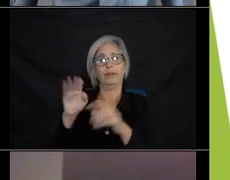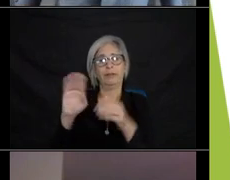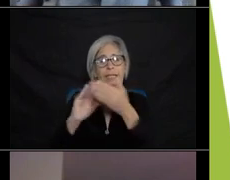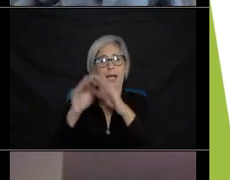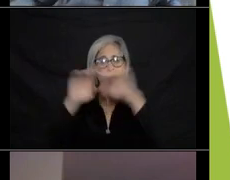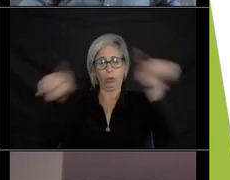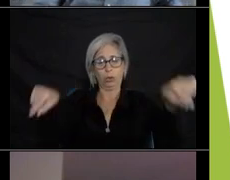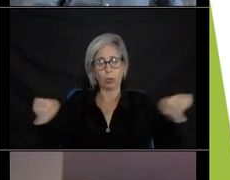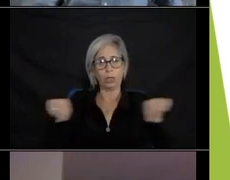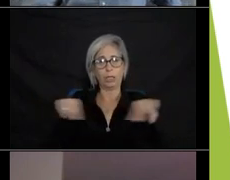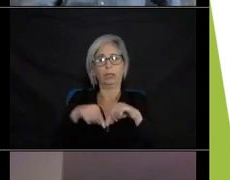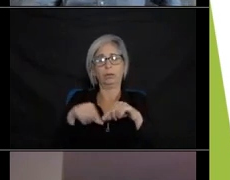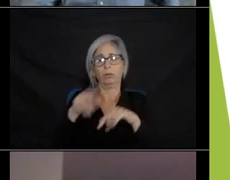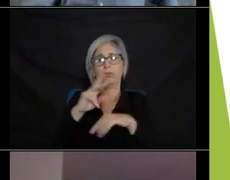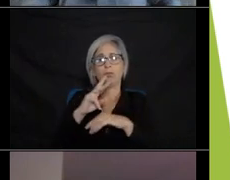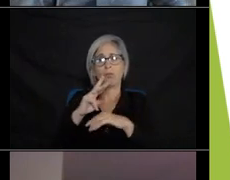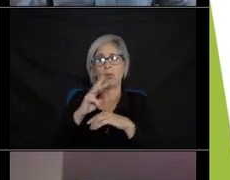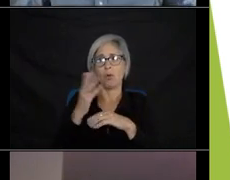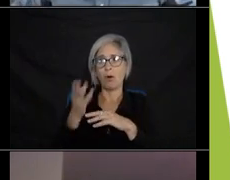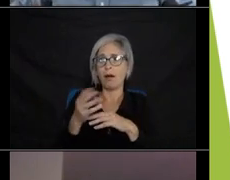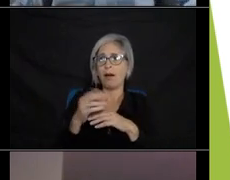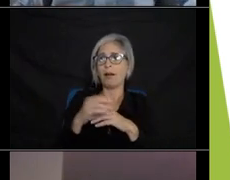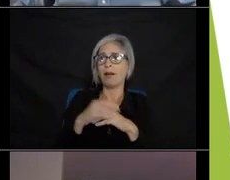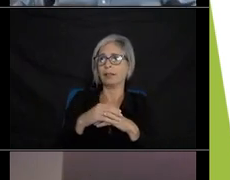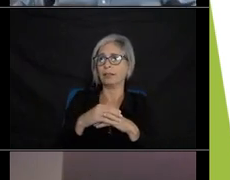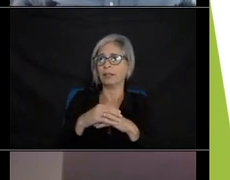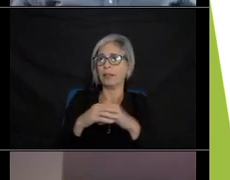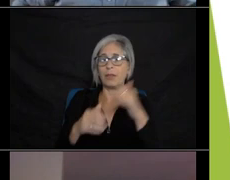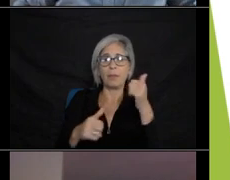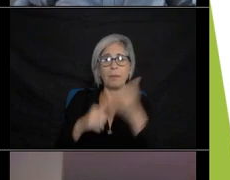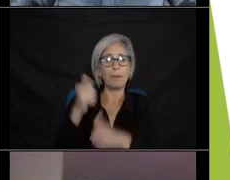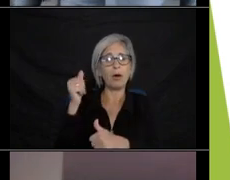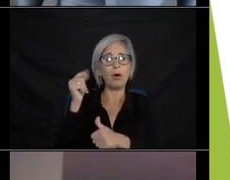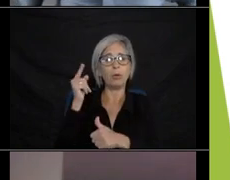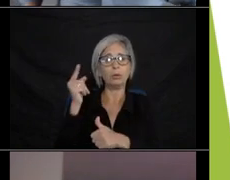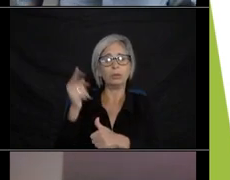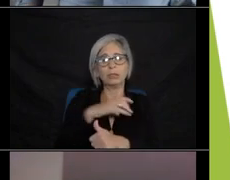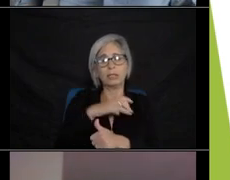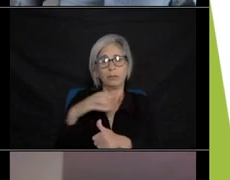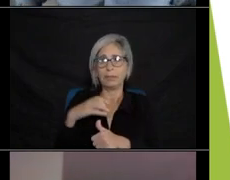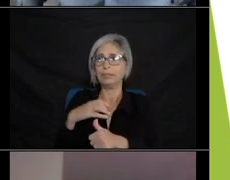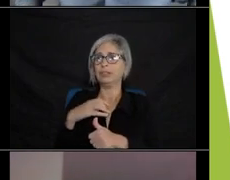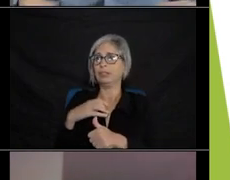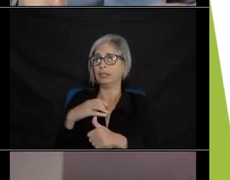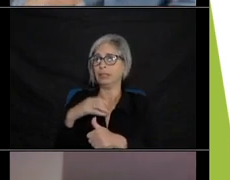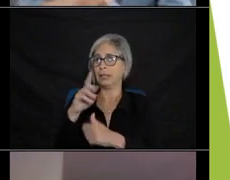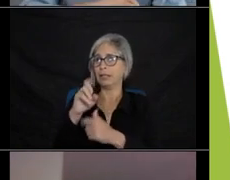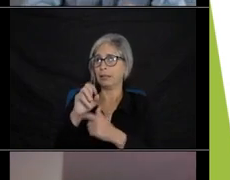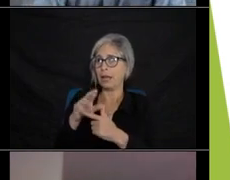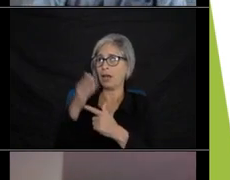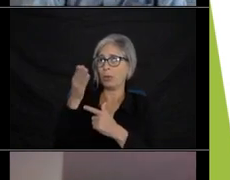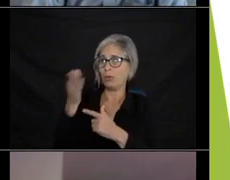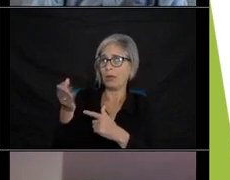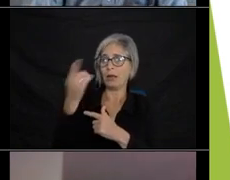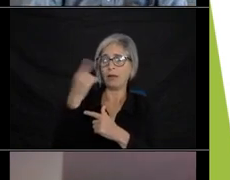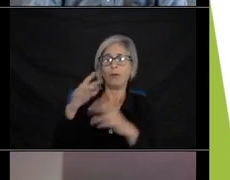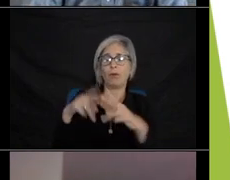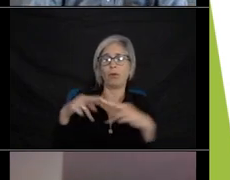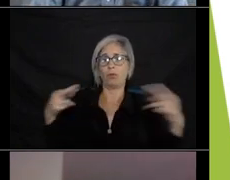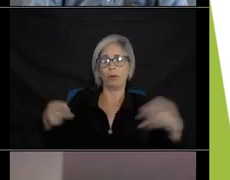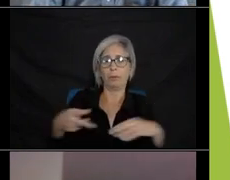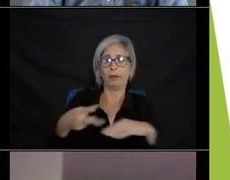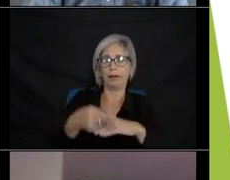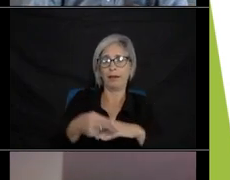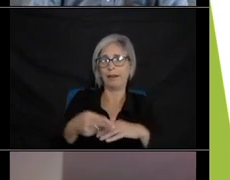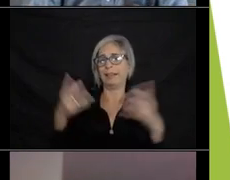with chilled water. I think most of the commission, I know the mayor was there for the